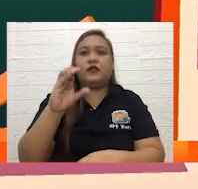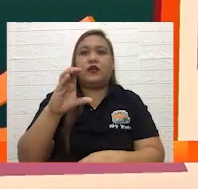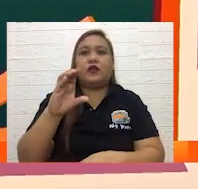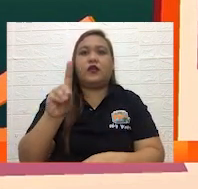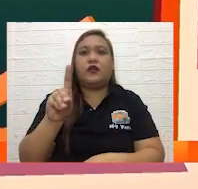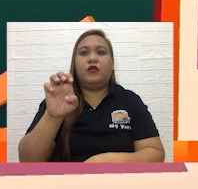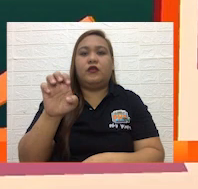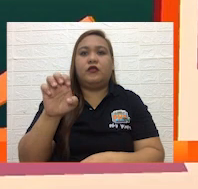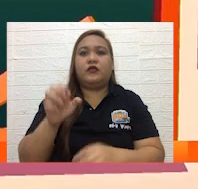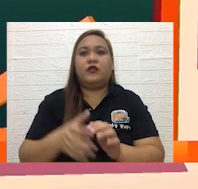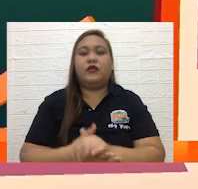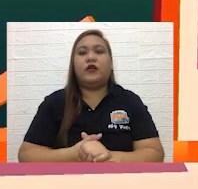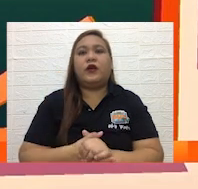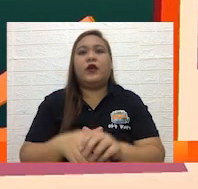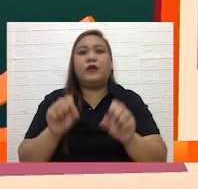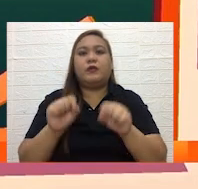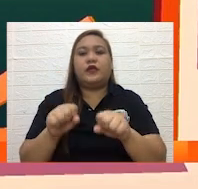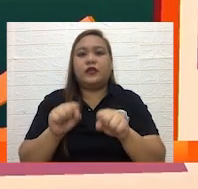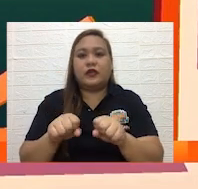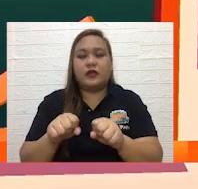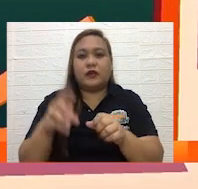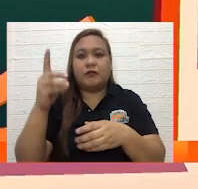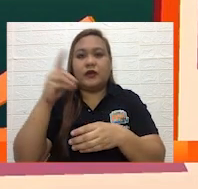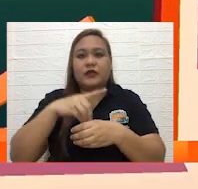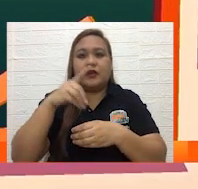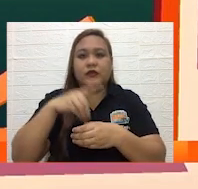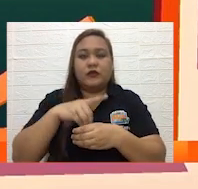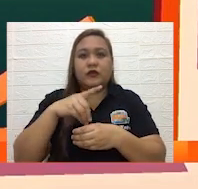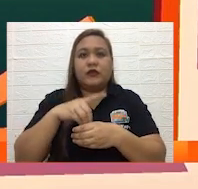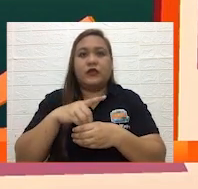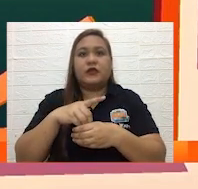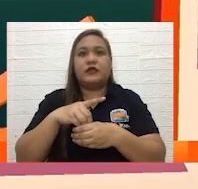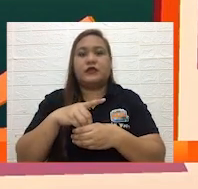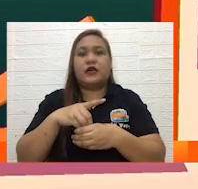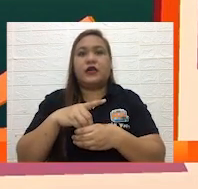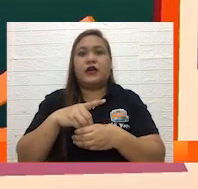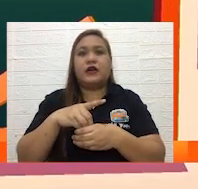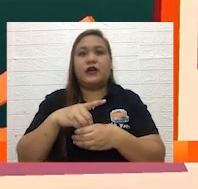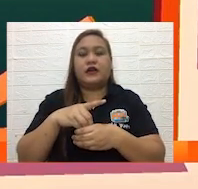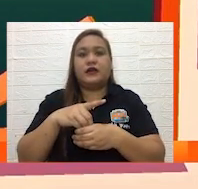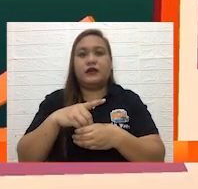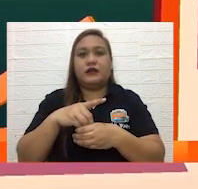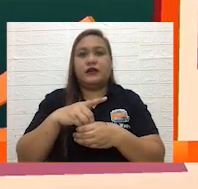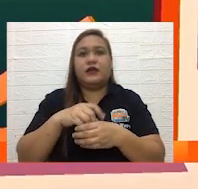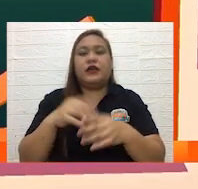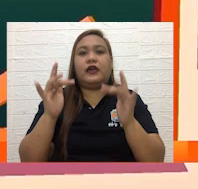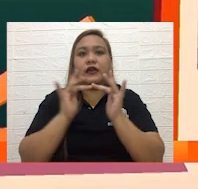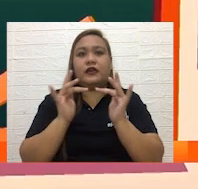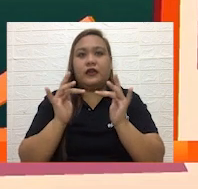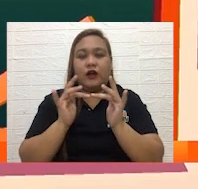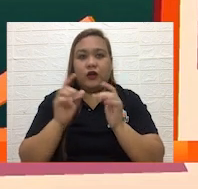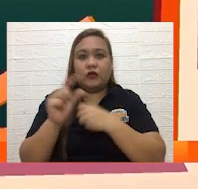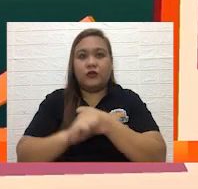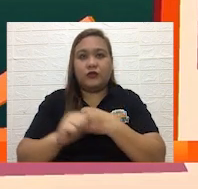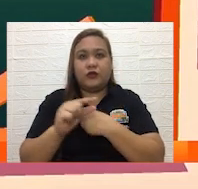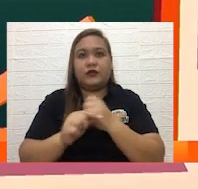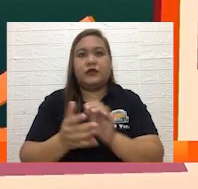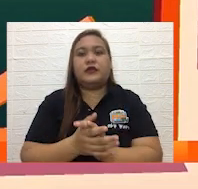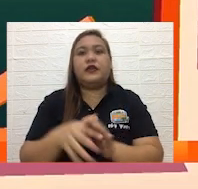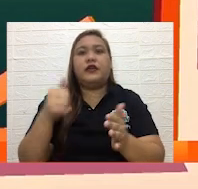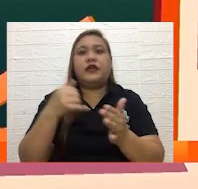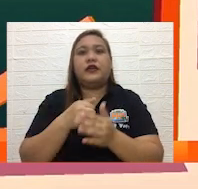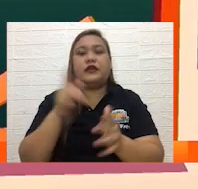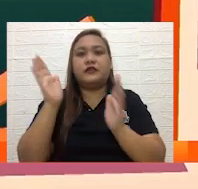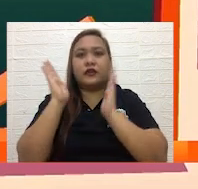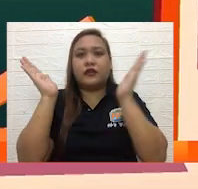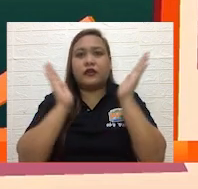or even downloaded from the internet and all architects and engineers need. It serves the valuable